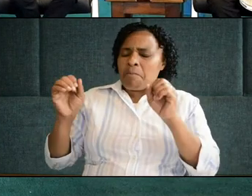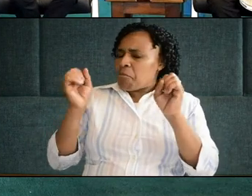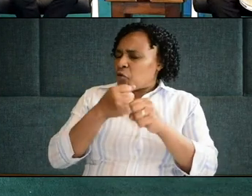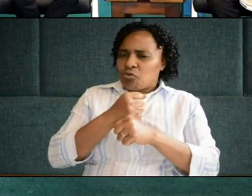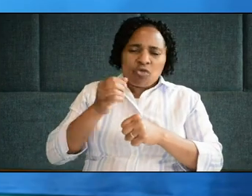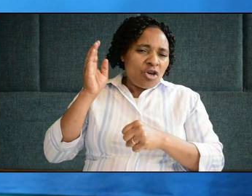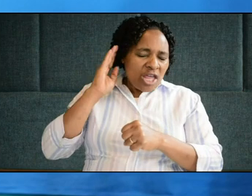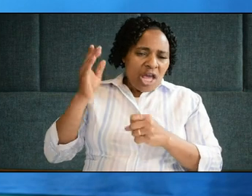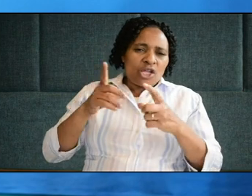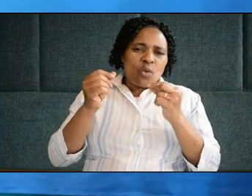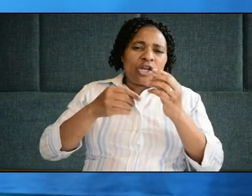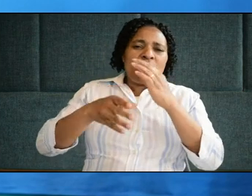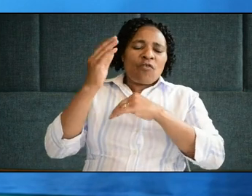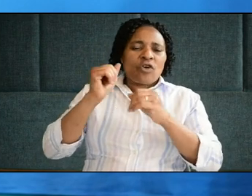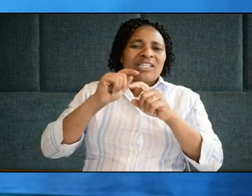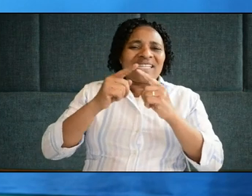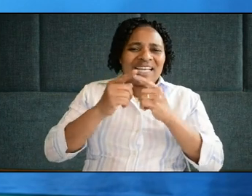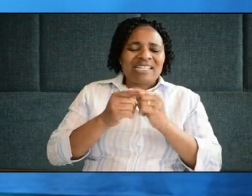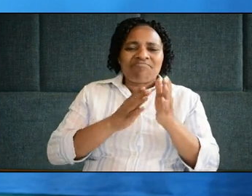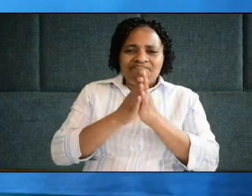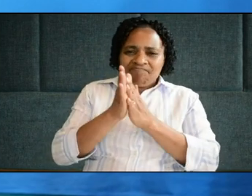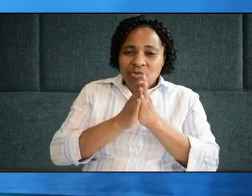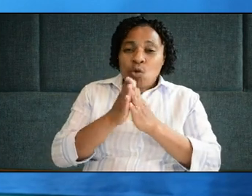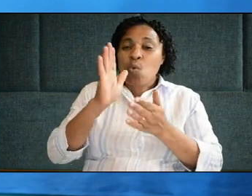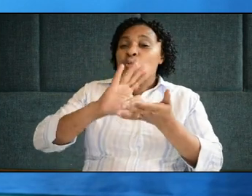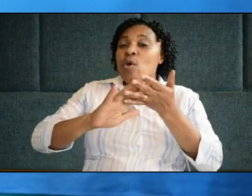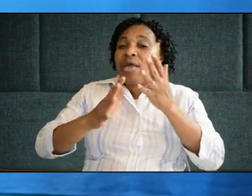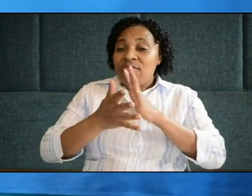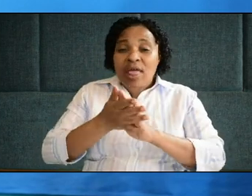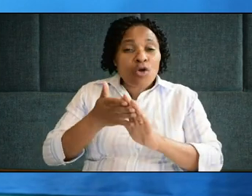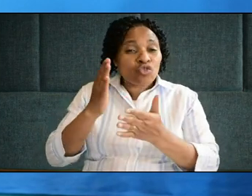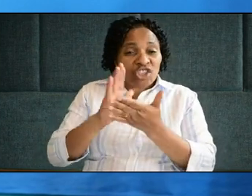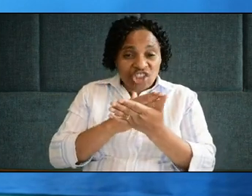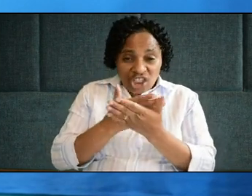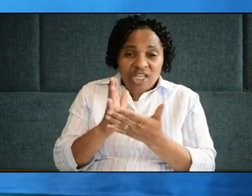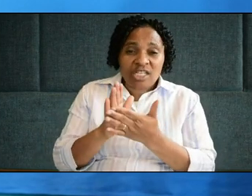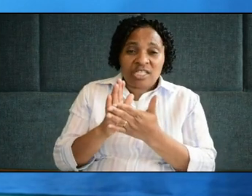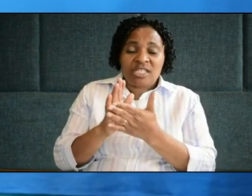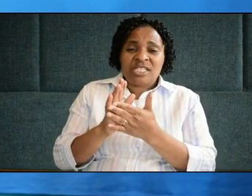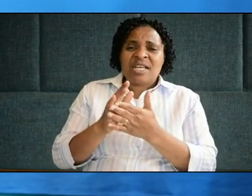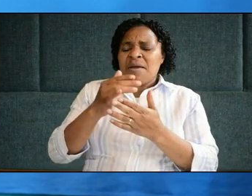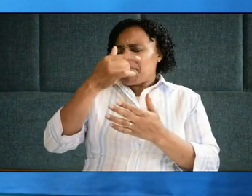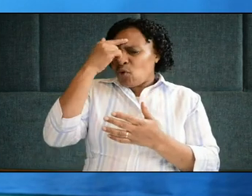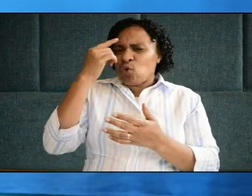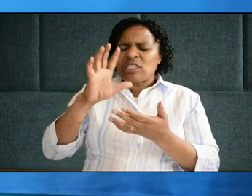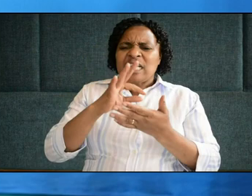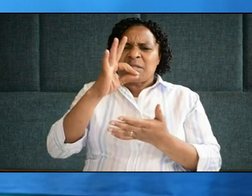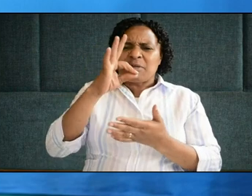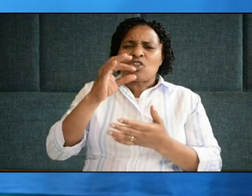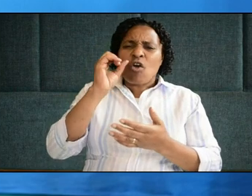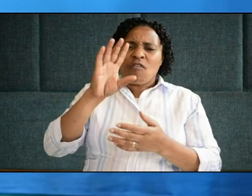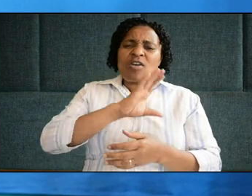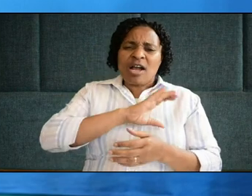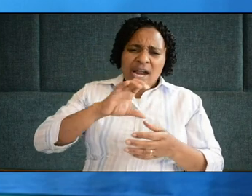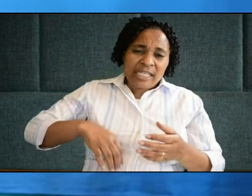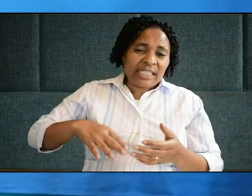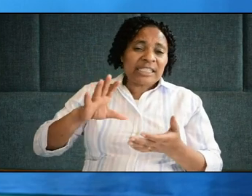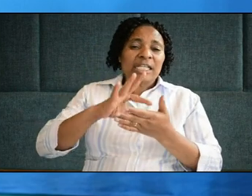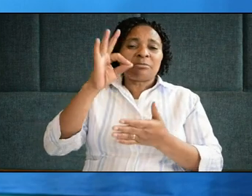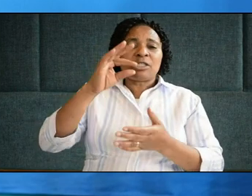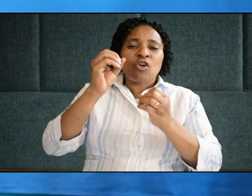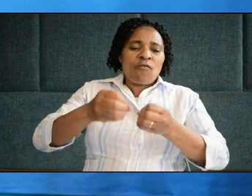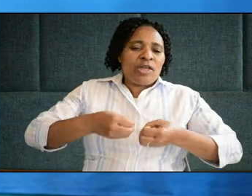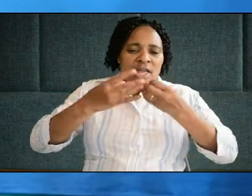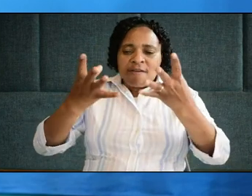of God and get saturated but not share it. Because the spirit of Christ is a spirit of giving. And as much as